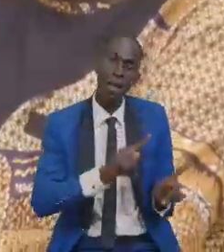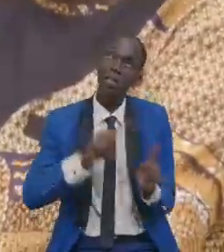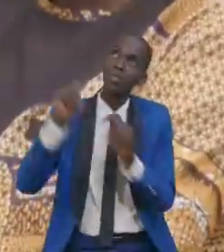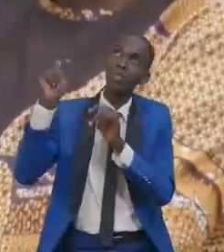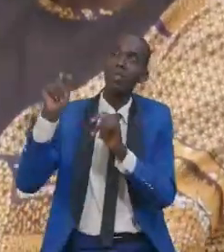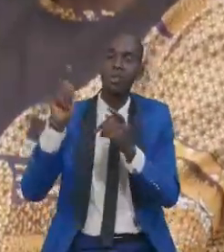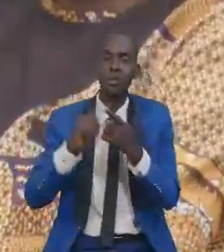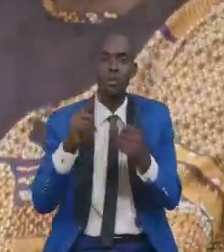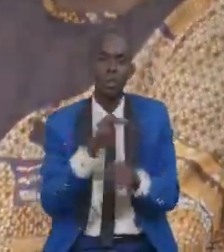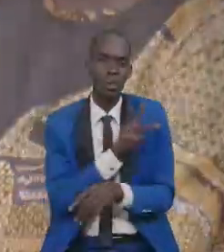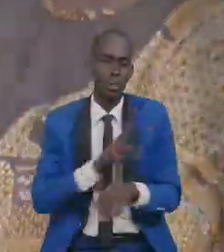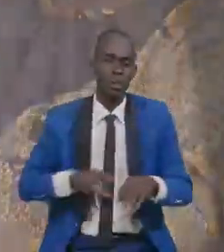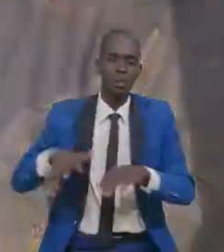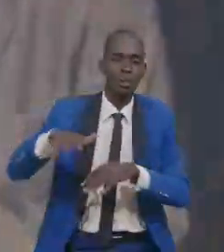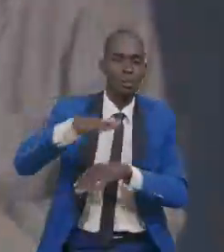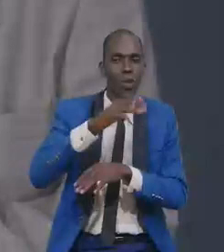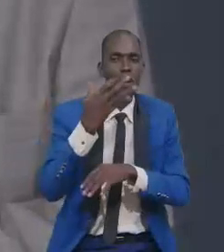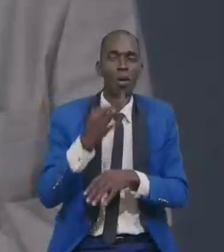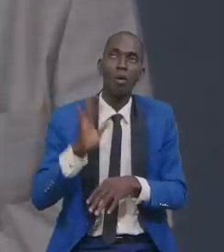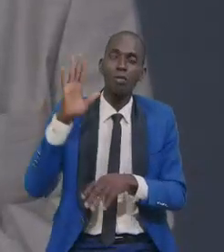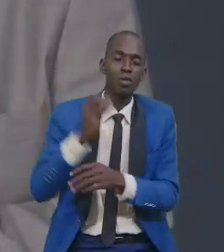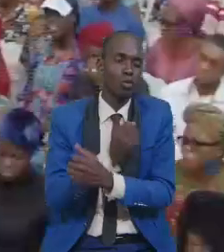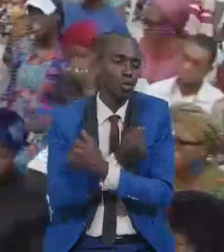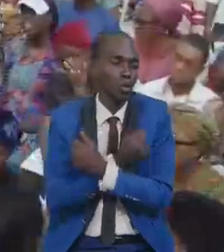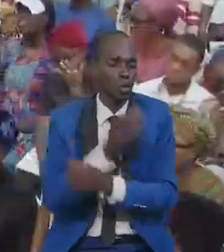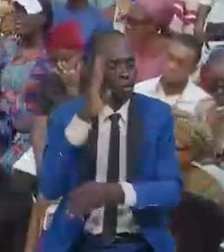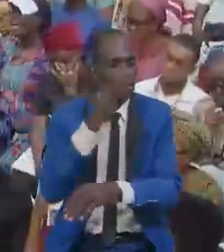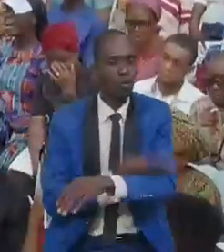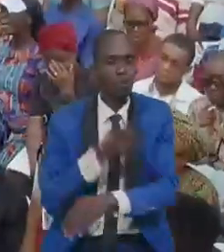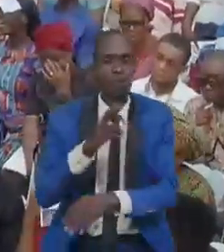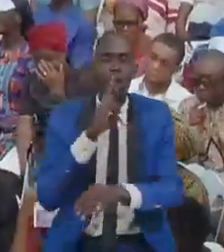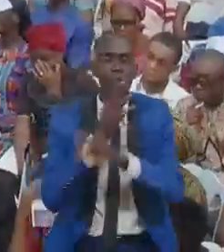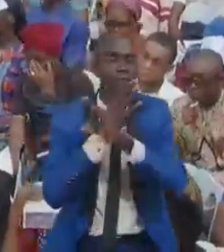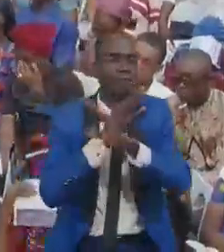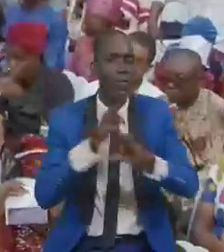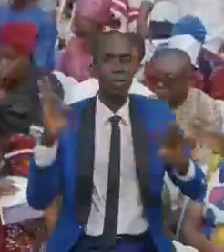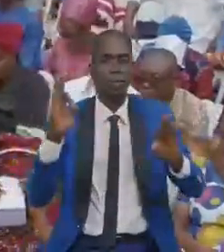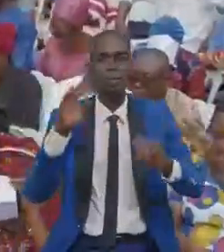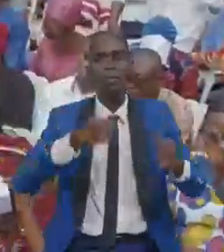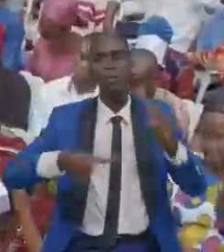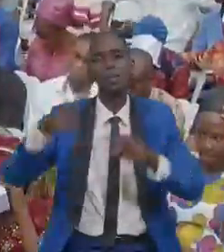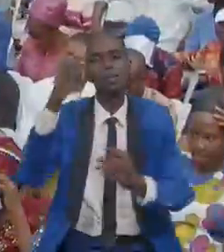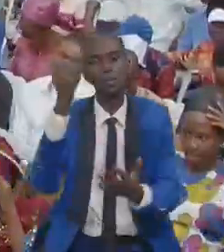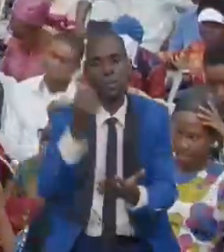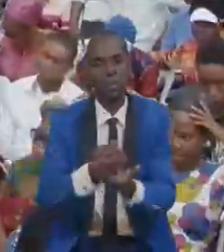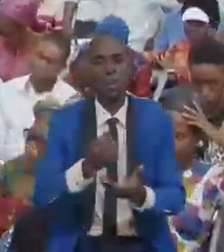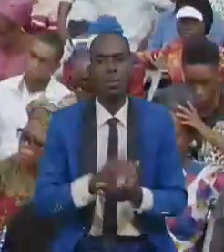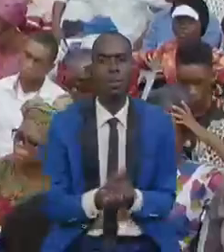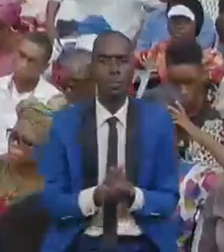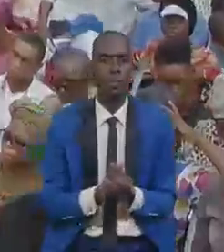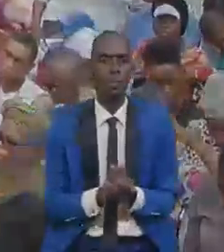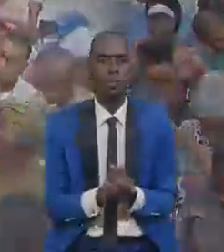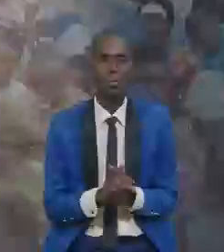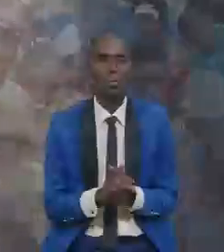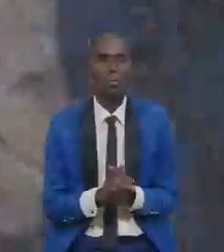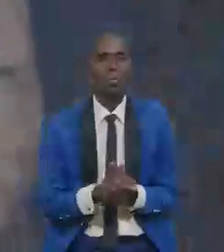the kingdom of his dear son. You're free. Look at this. It says that we might serve